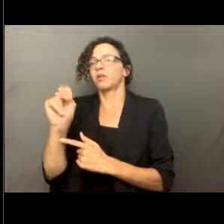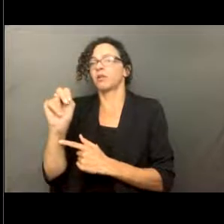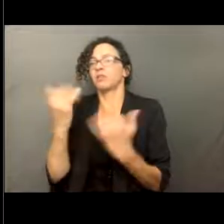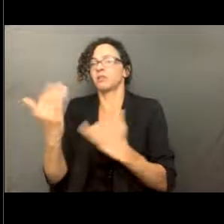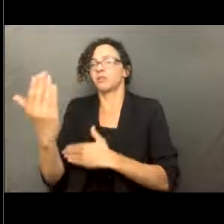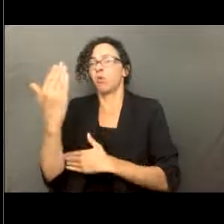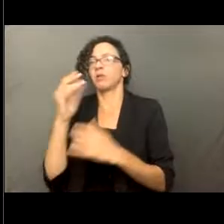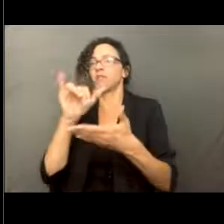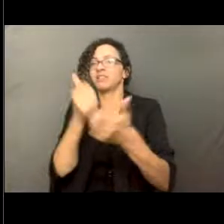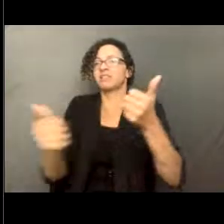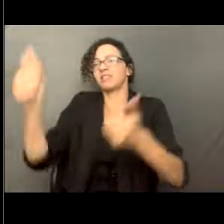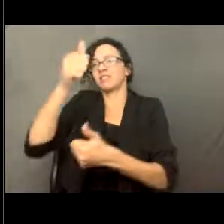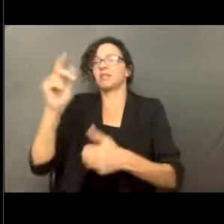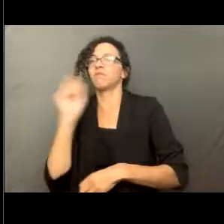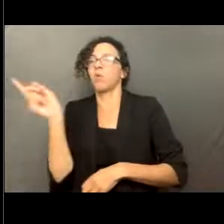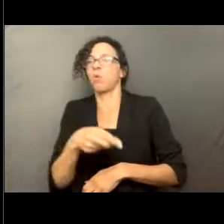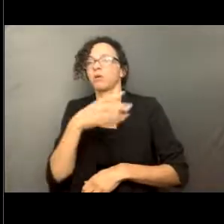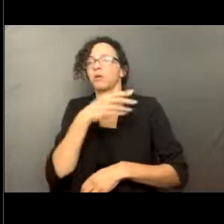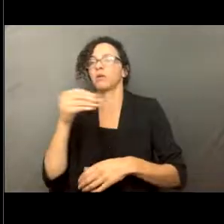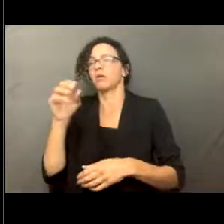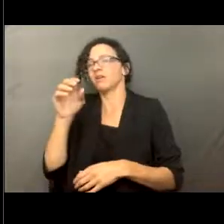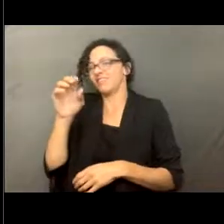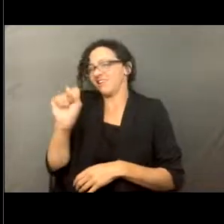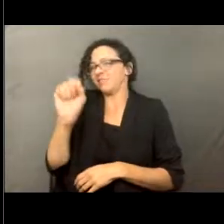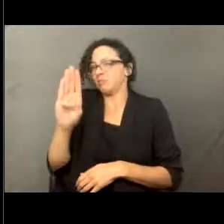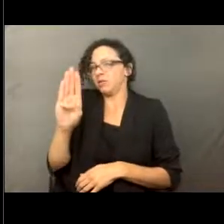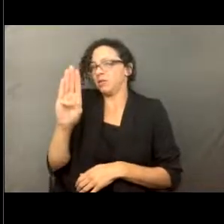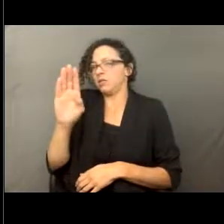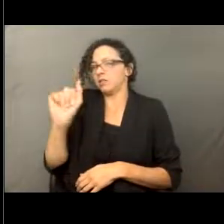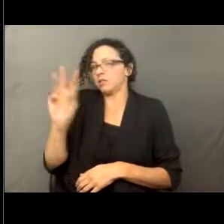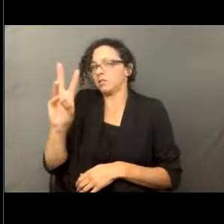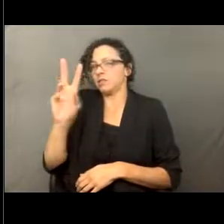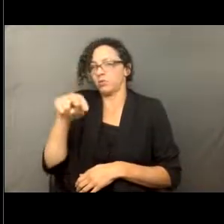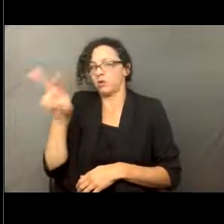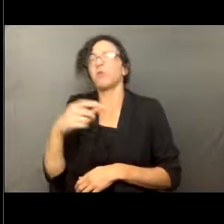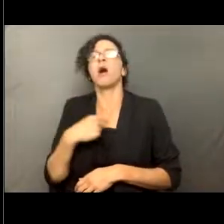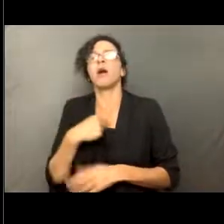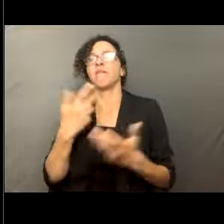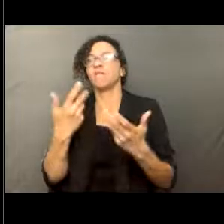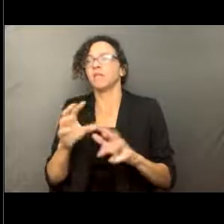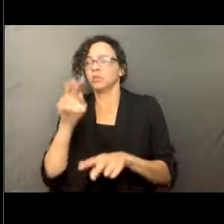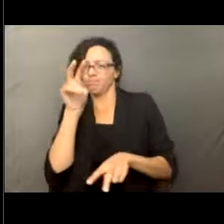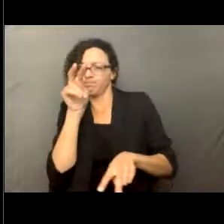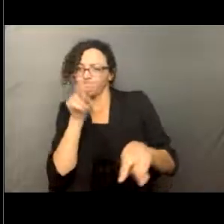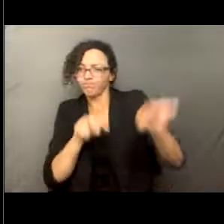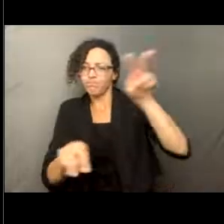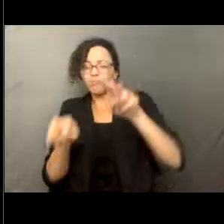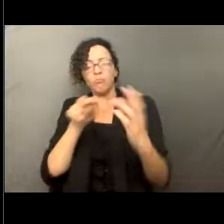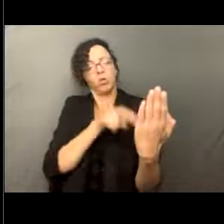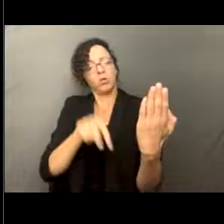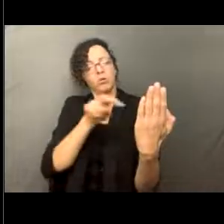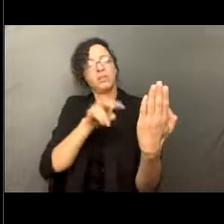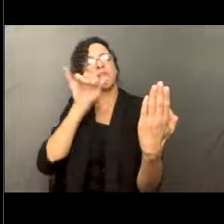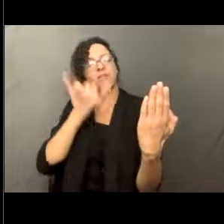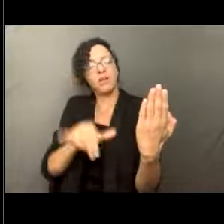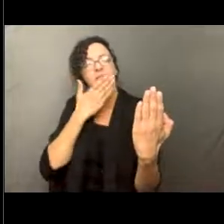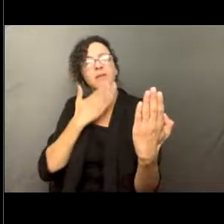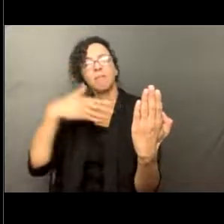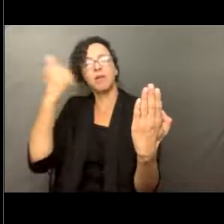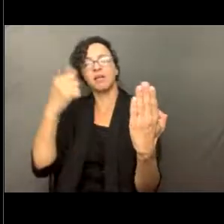N1622. I took a look at it. I think it is the best argument you can make to the Department of Finance and the